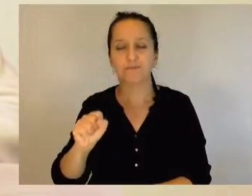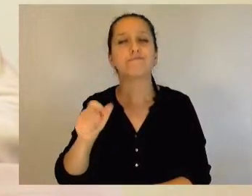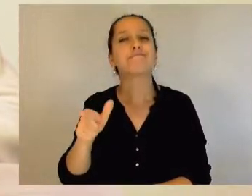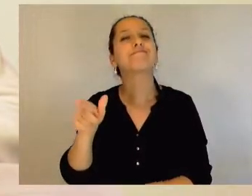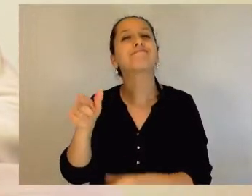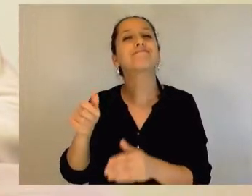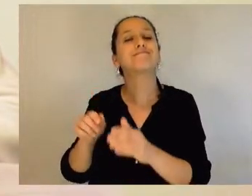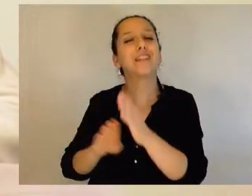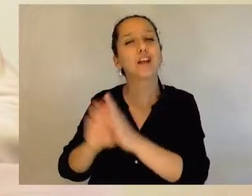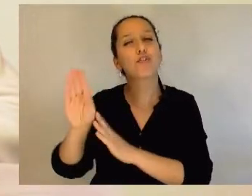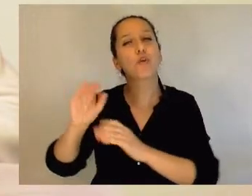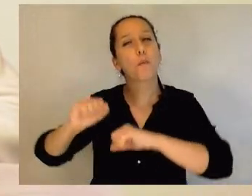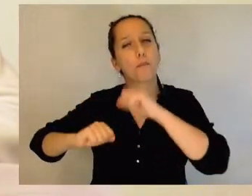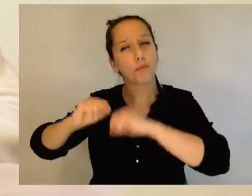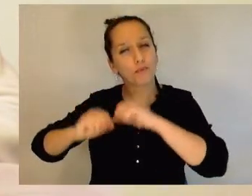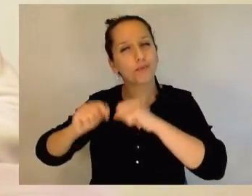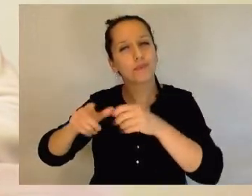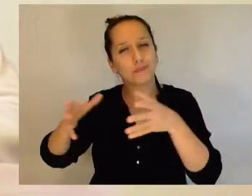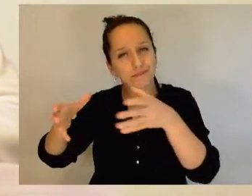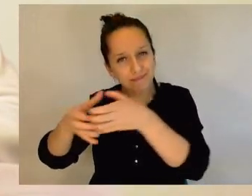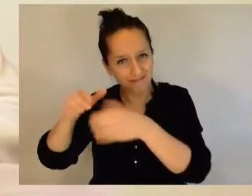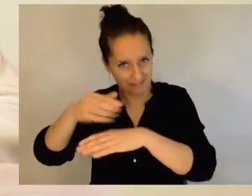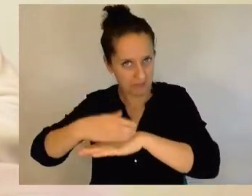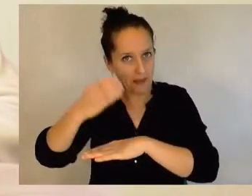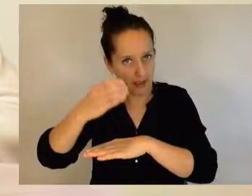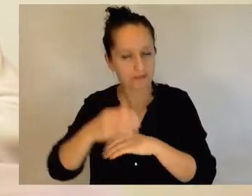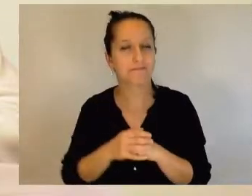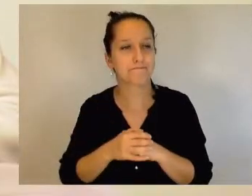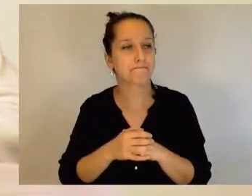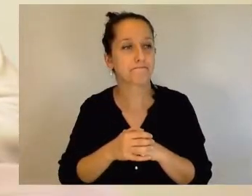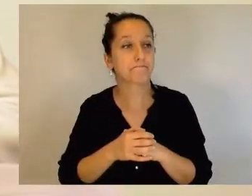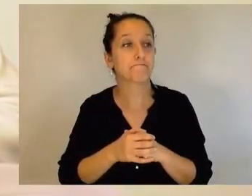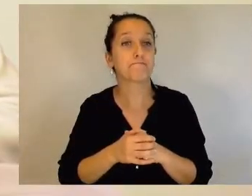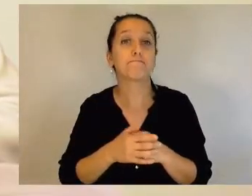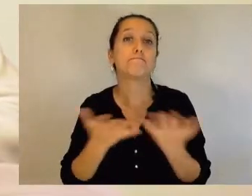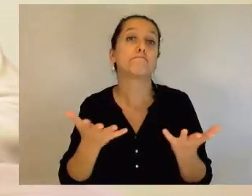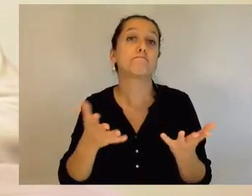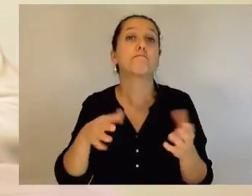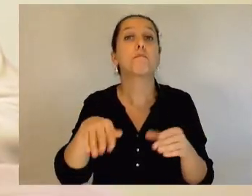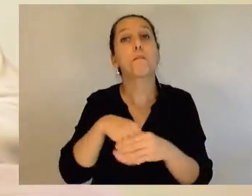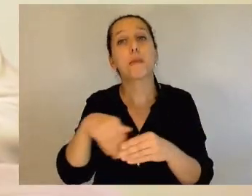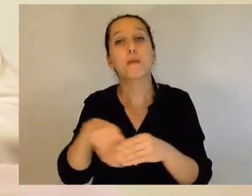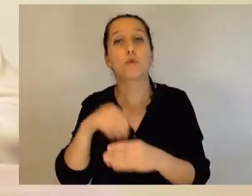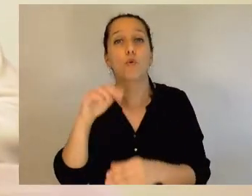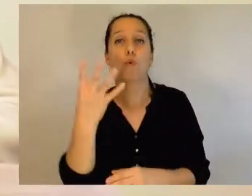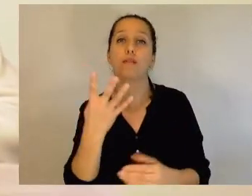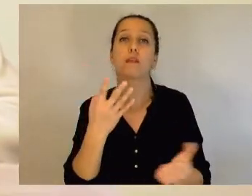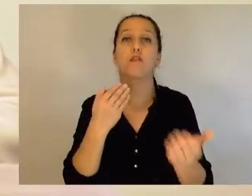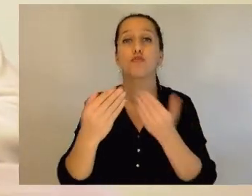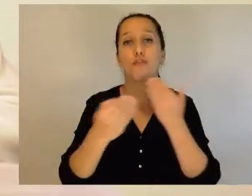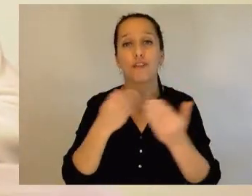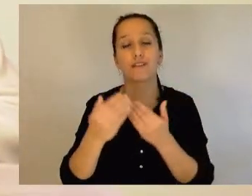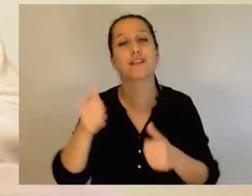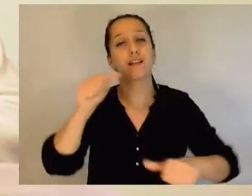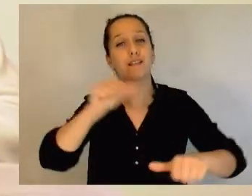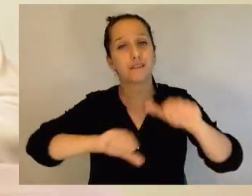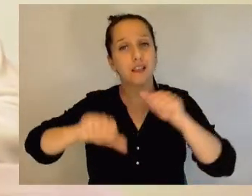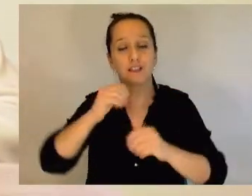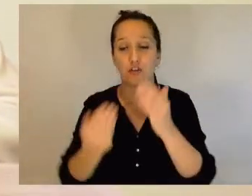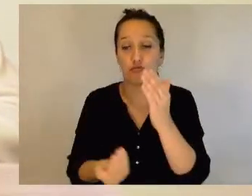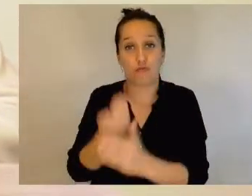of the Division of Productive and Business Development of ECLAC, the members of the fourth meeting of the Conference of